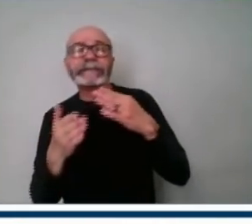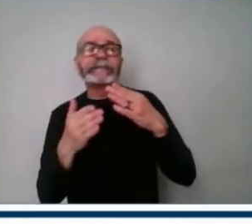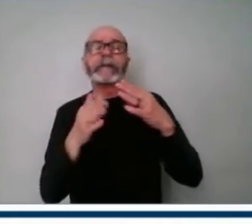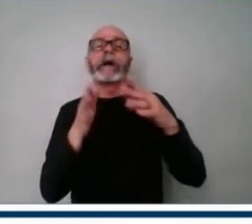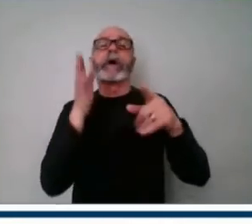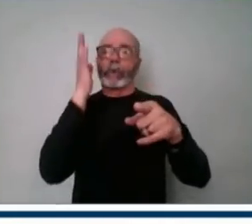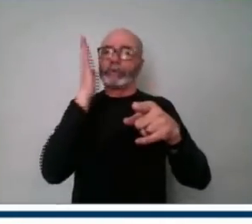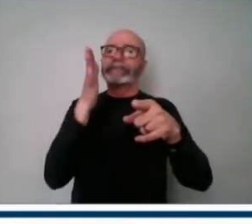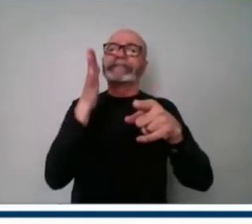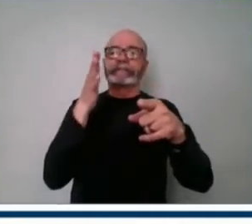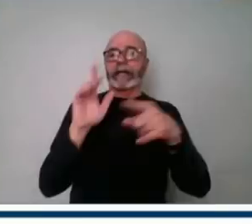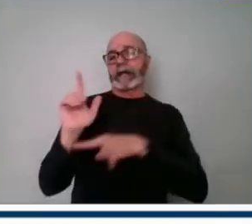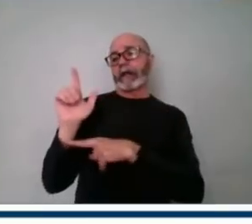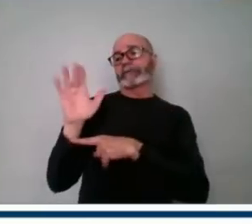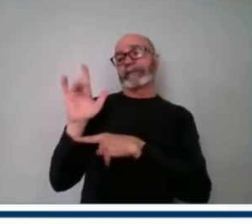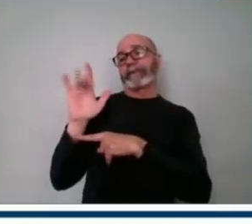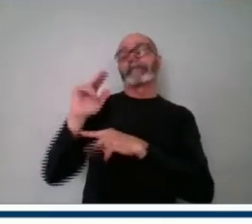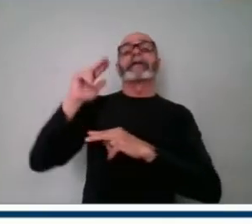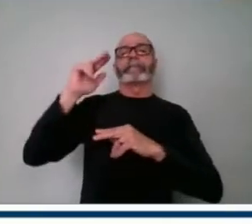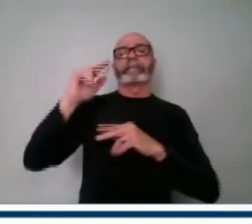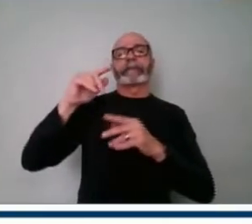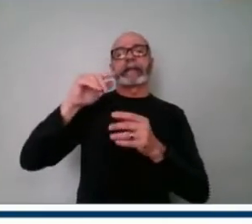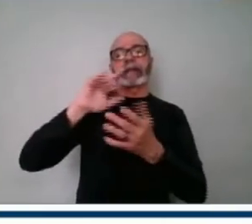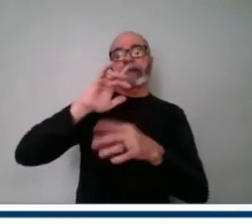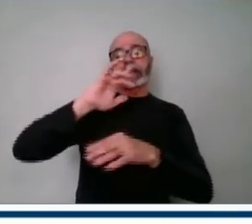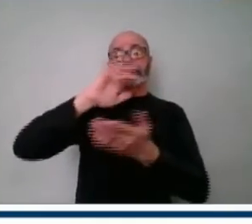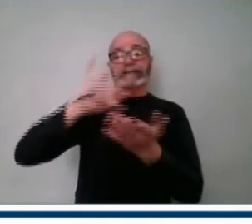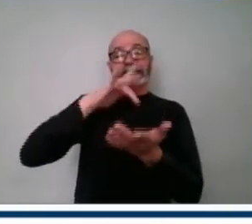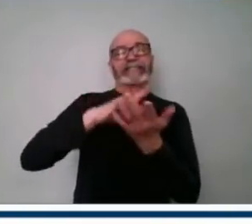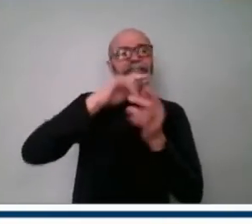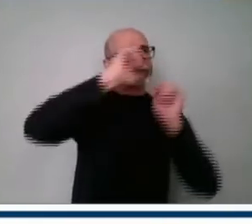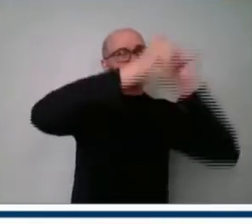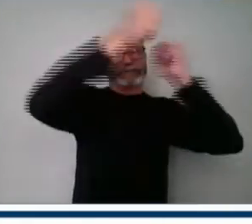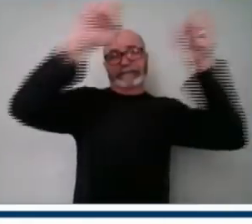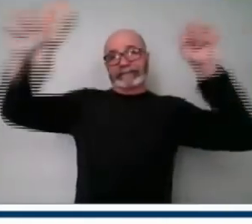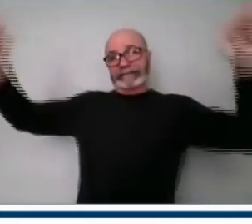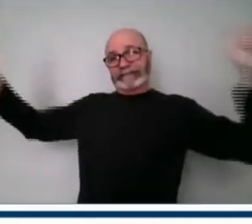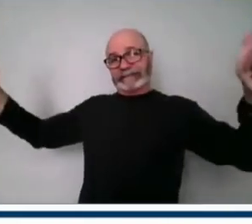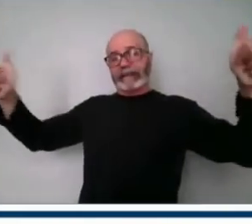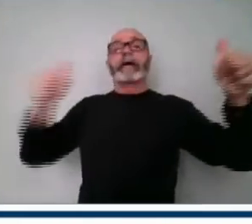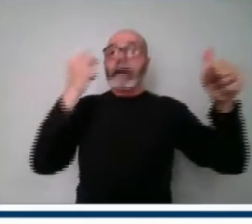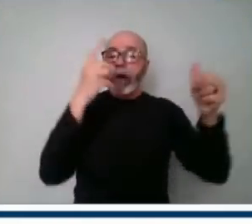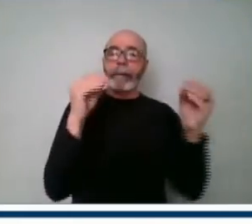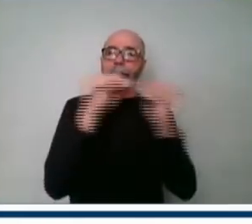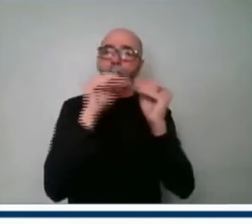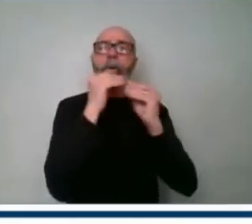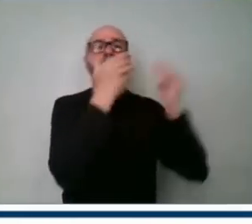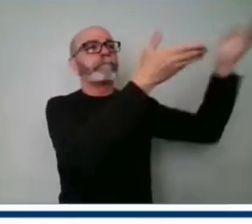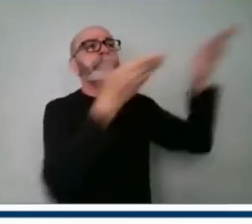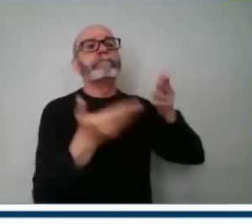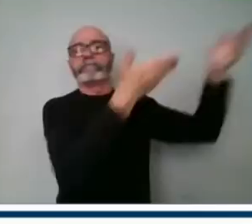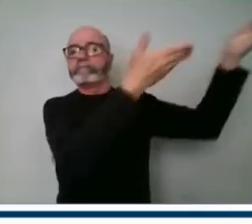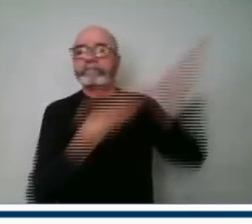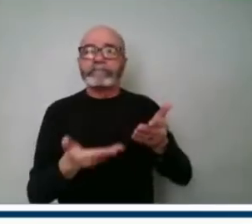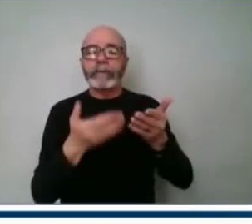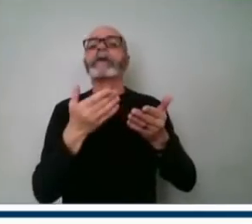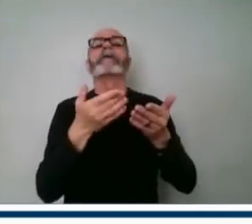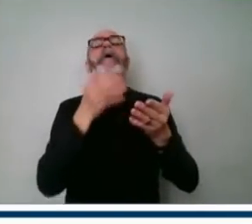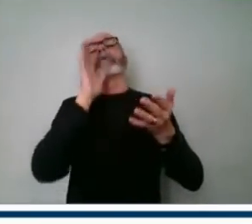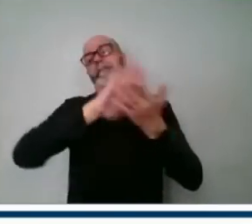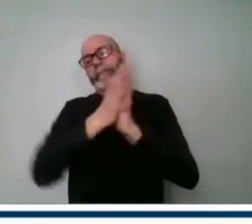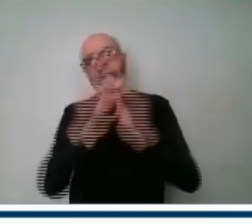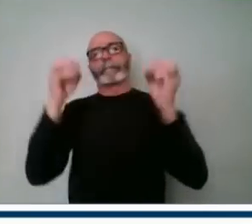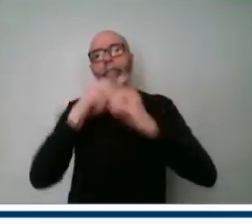be getting more and more vaccine, bringing more and more clinics online. Nova Scotians will be able to get vaccine close to home